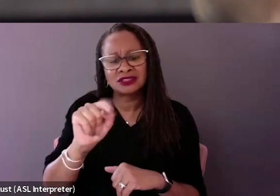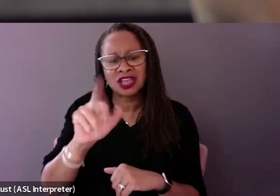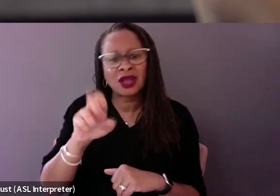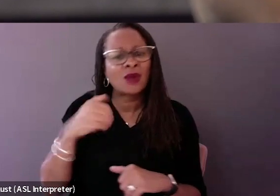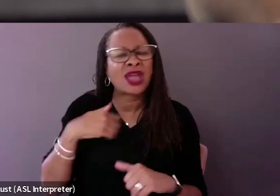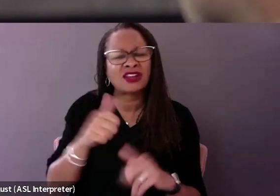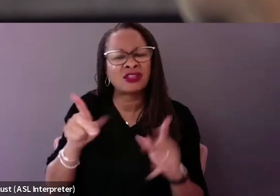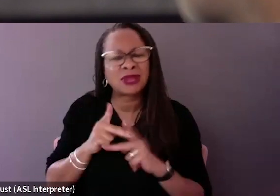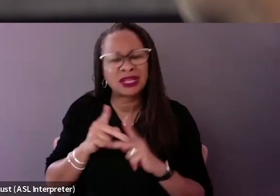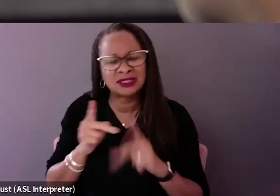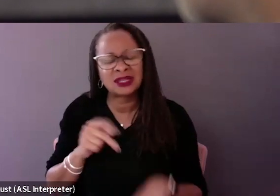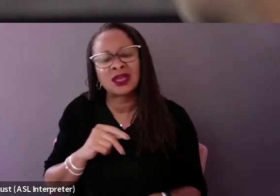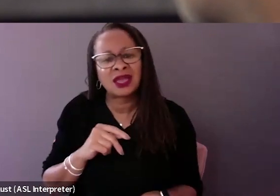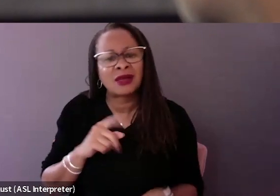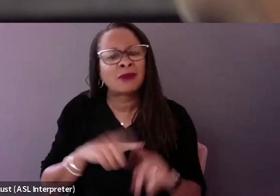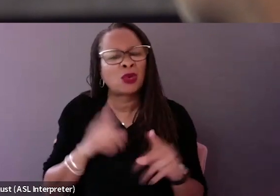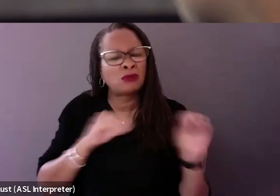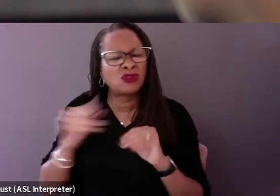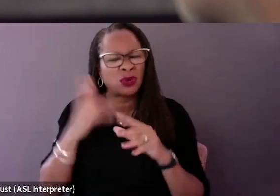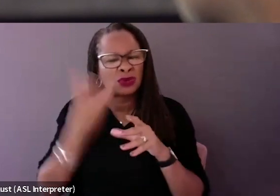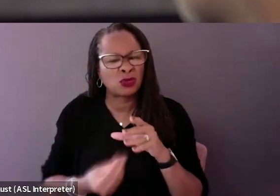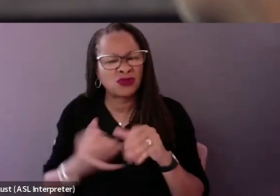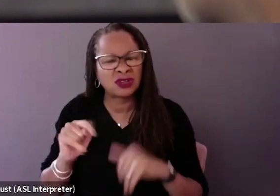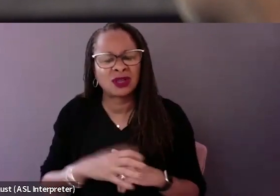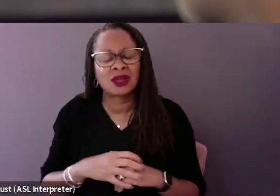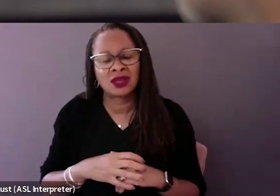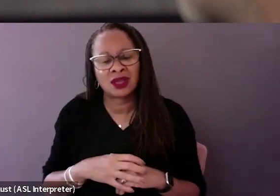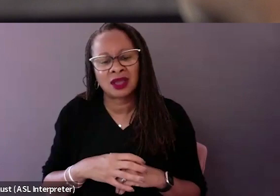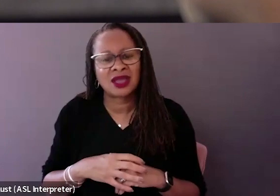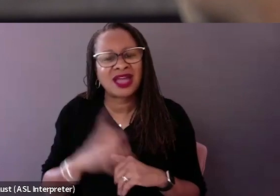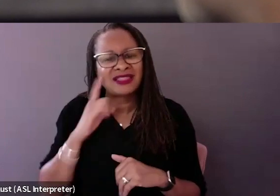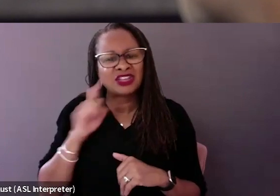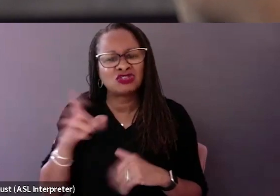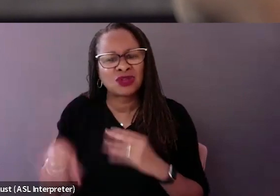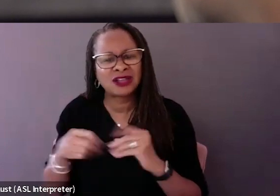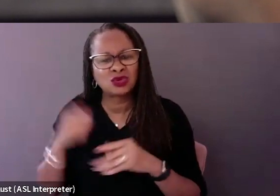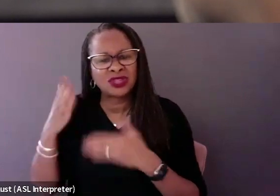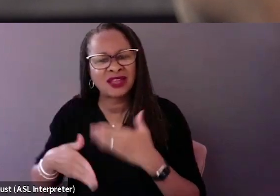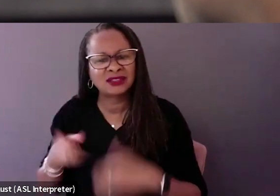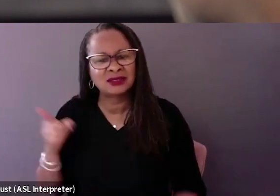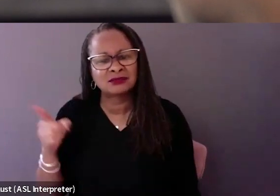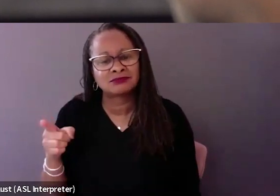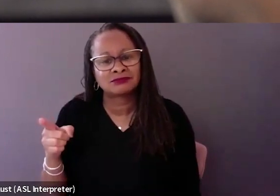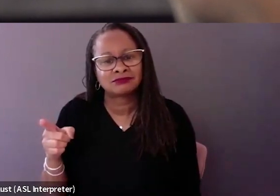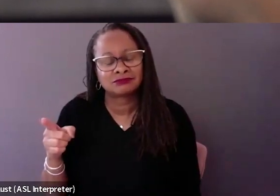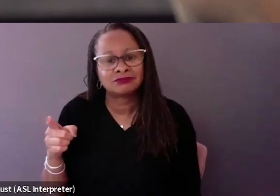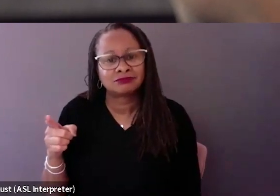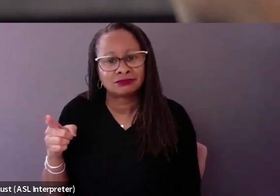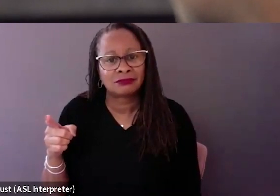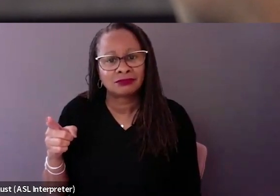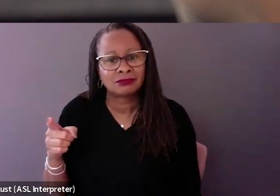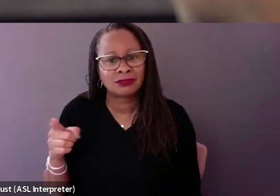out. And he goes, you know, that's you just put that at the end. He goes, that's you know, he's just